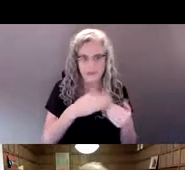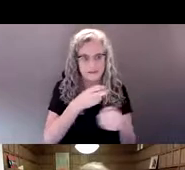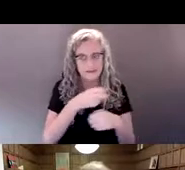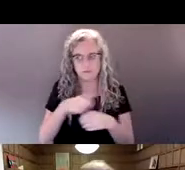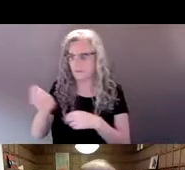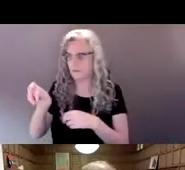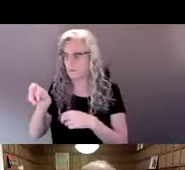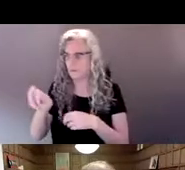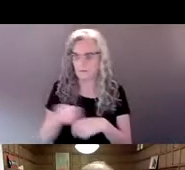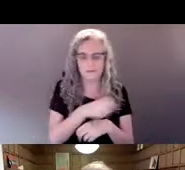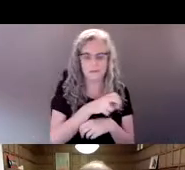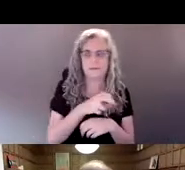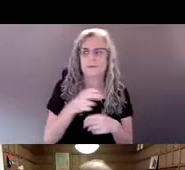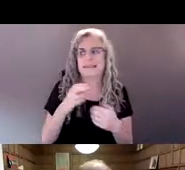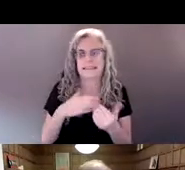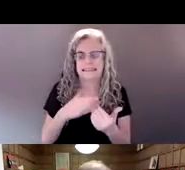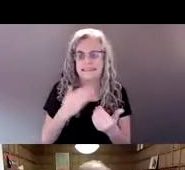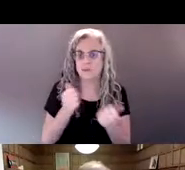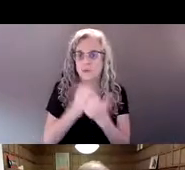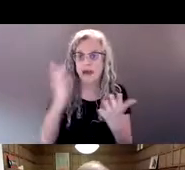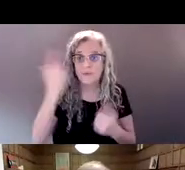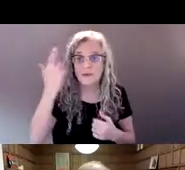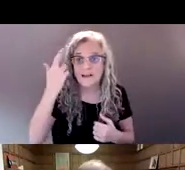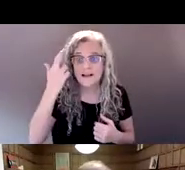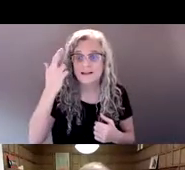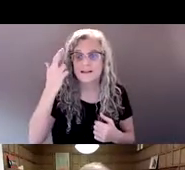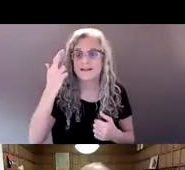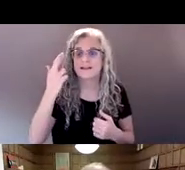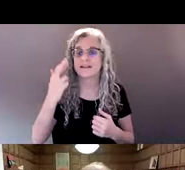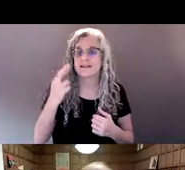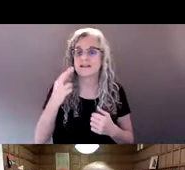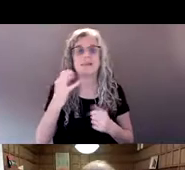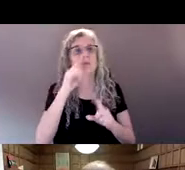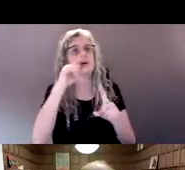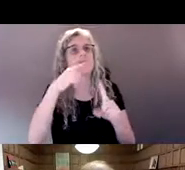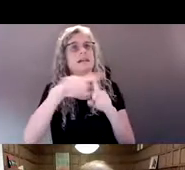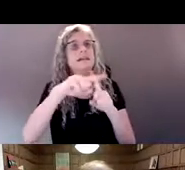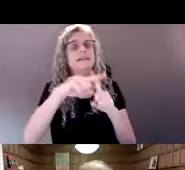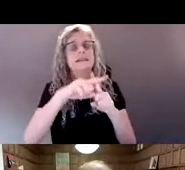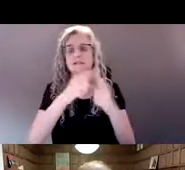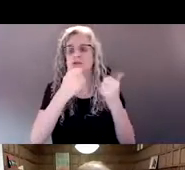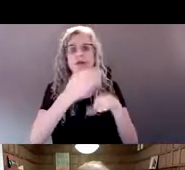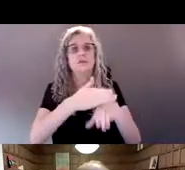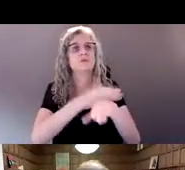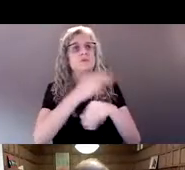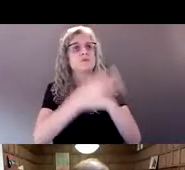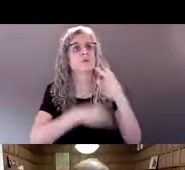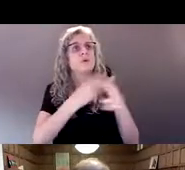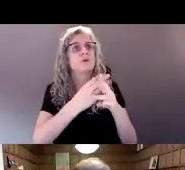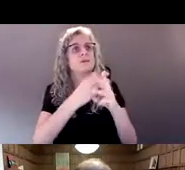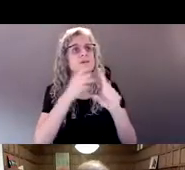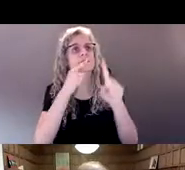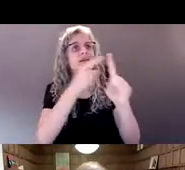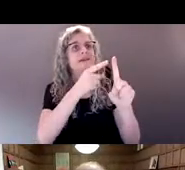noticing, especially when we are most focused on improving the world and achieving our highest ideals,